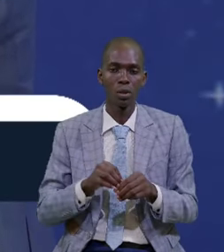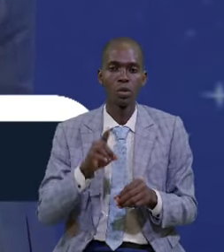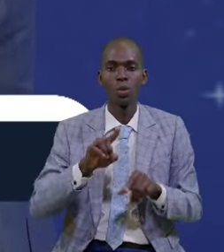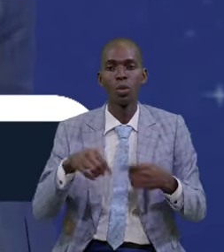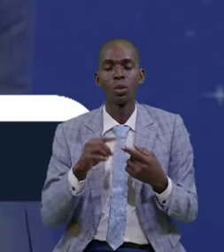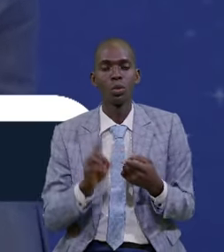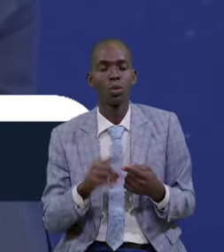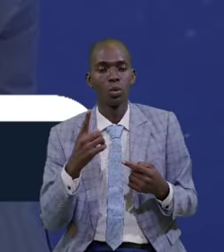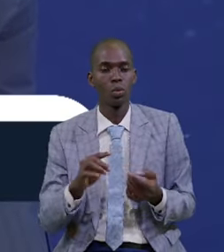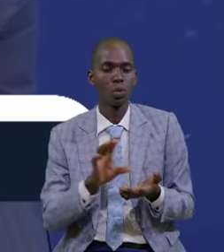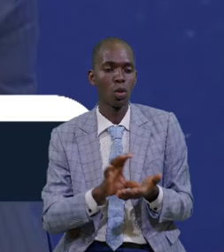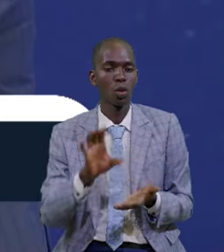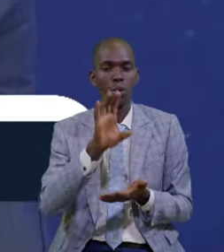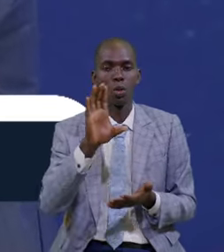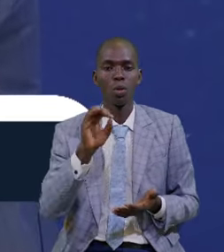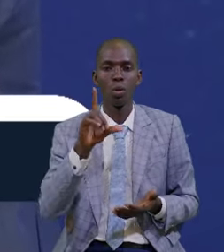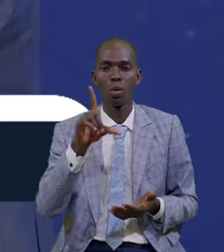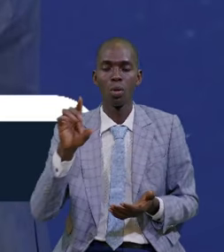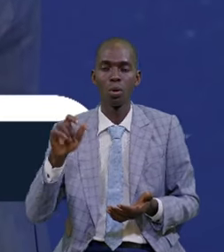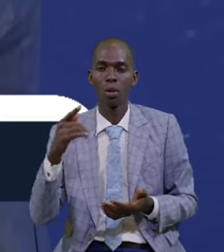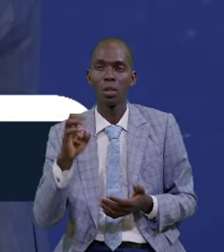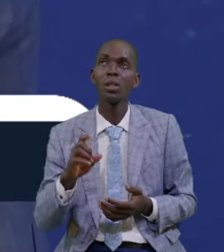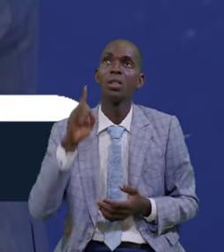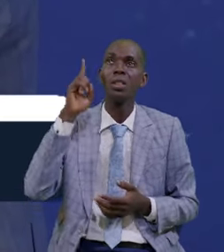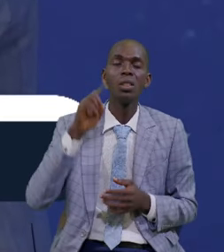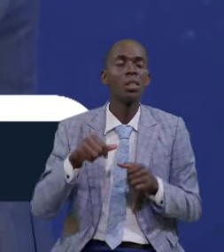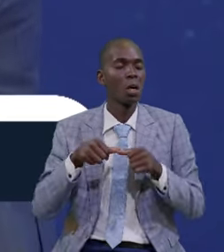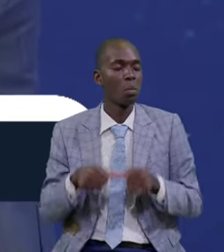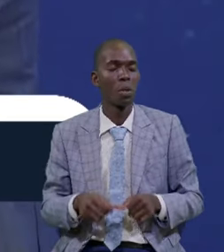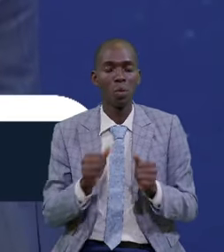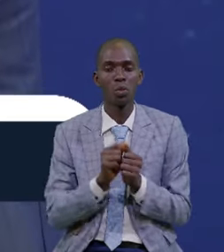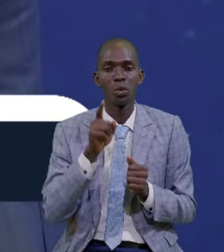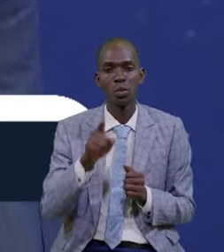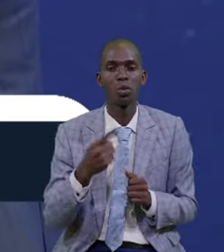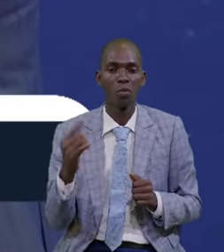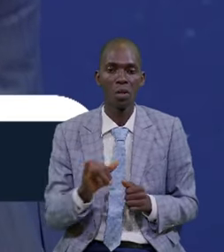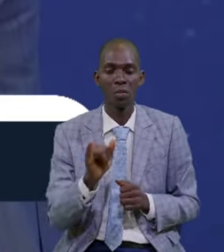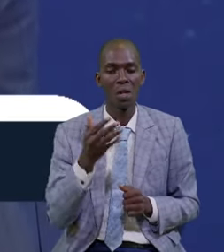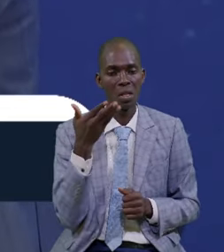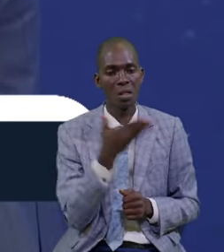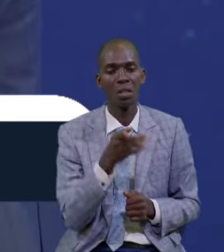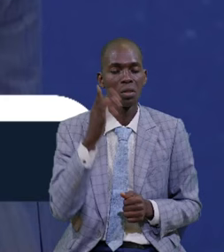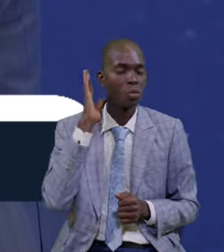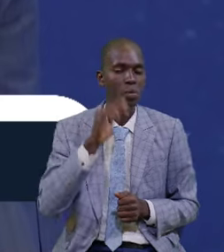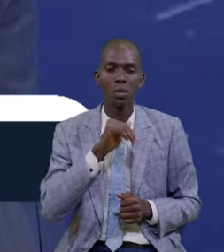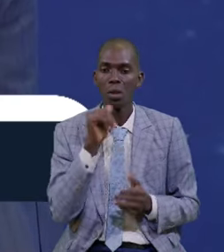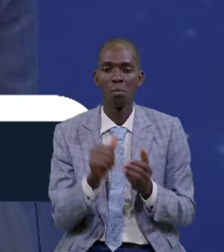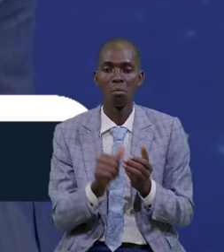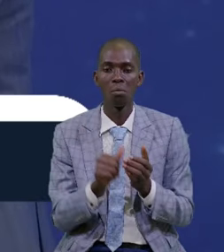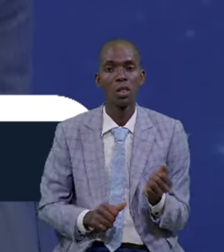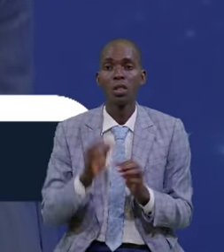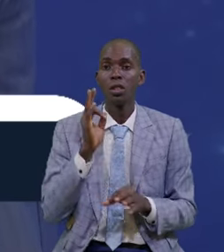not backslide. He abides with you forever. If you got the Holy Ghost before you were